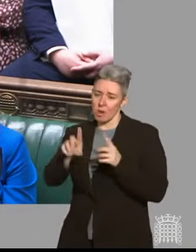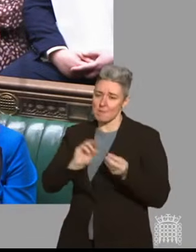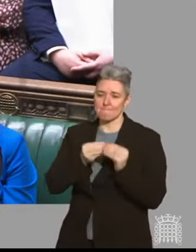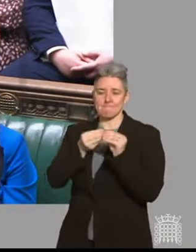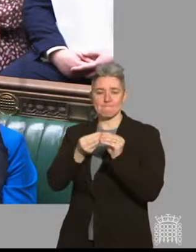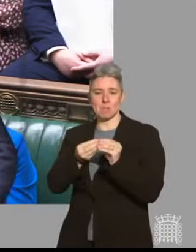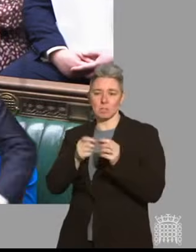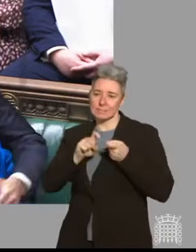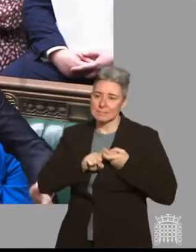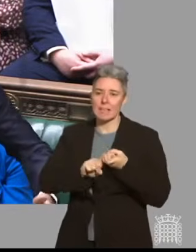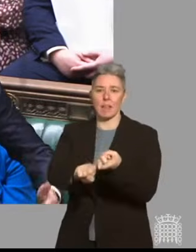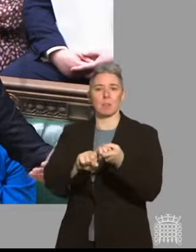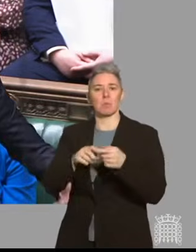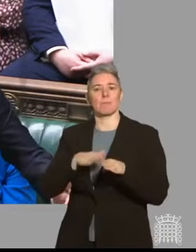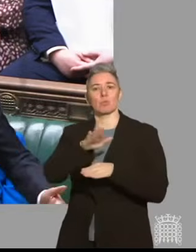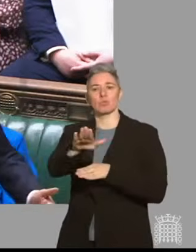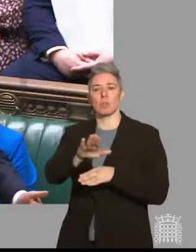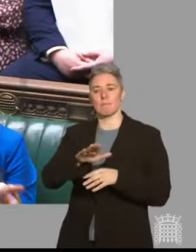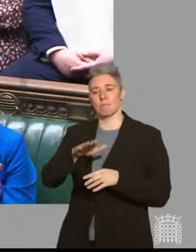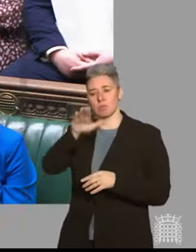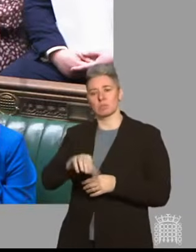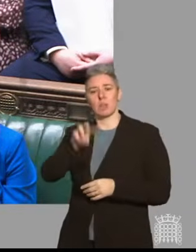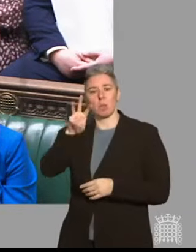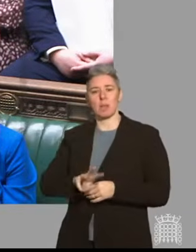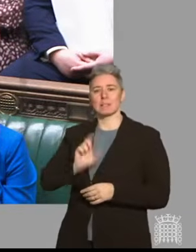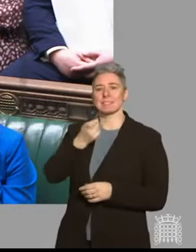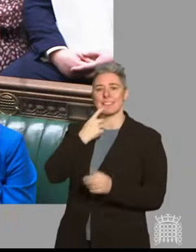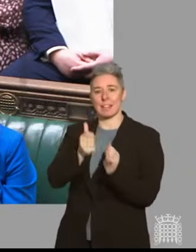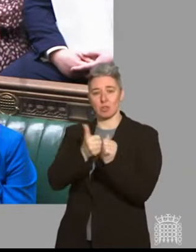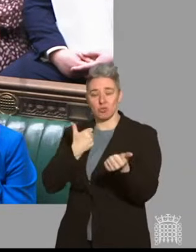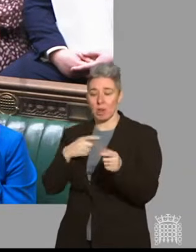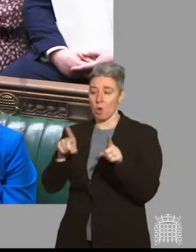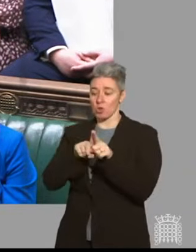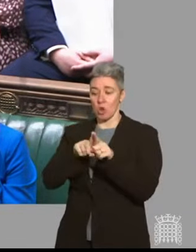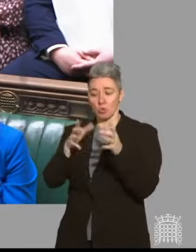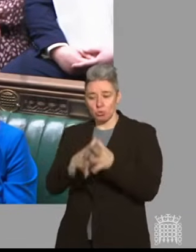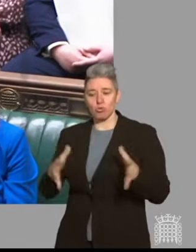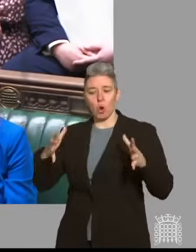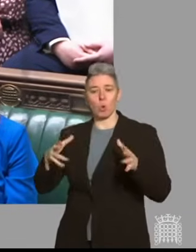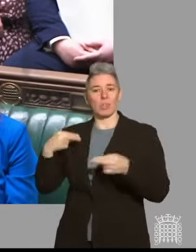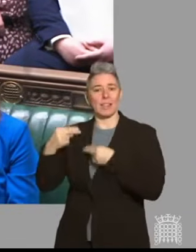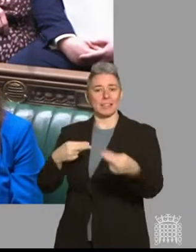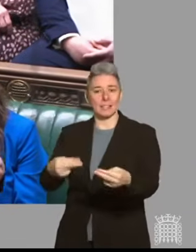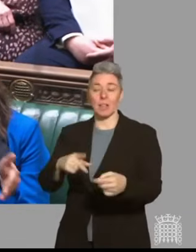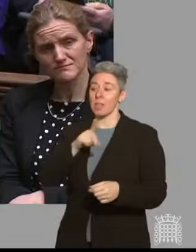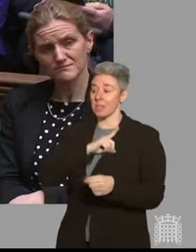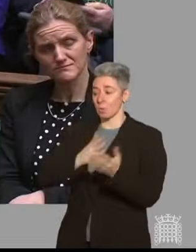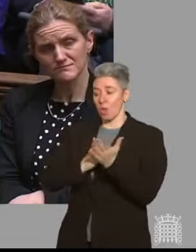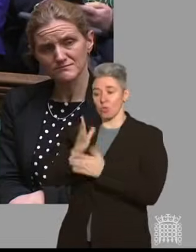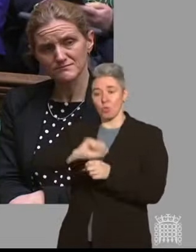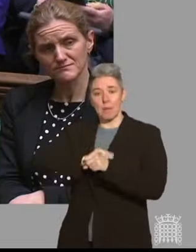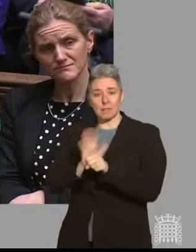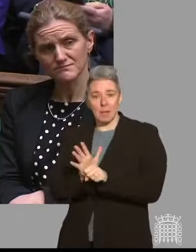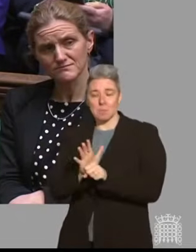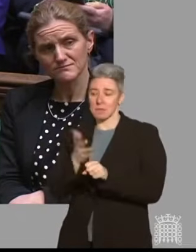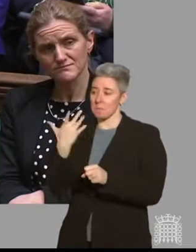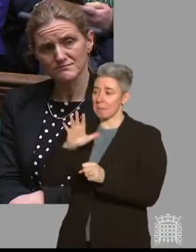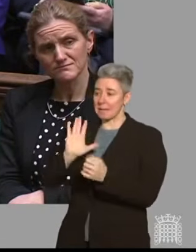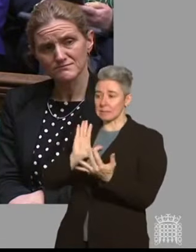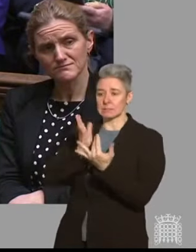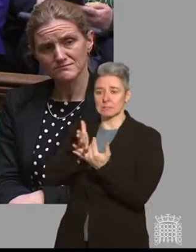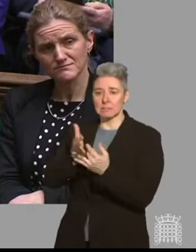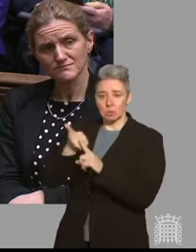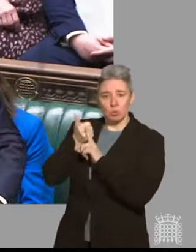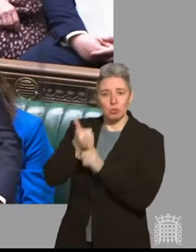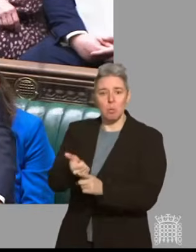this important industry. That's why in the pandemic we stepped in to support CELSA, which he knows, safeguarding over 1,000 jobs and